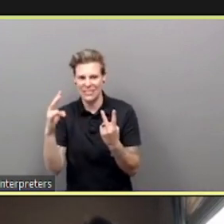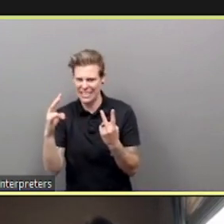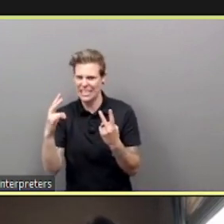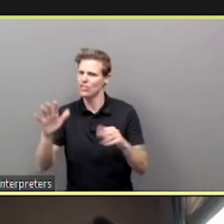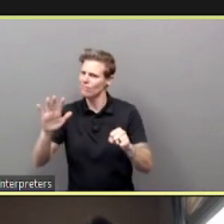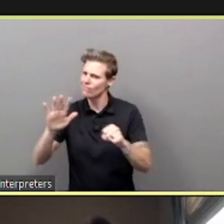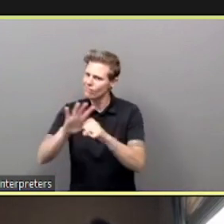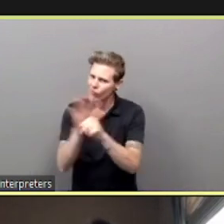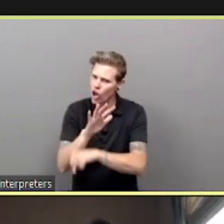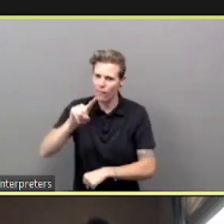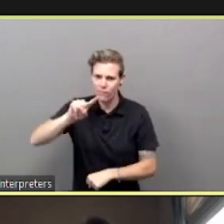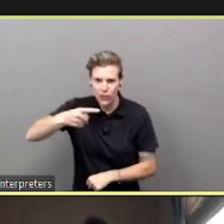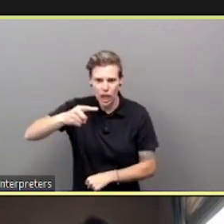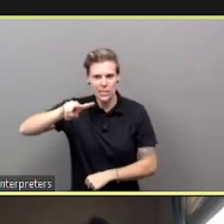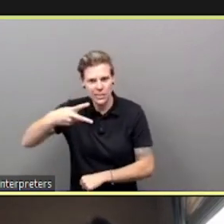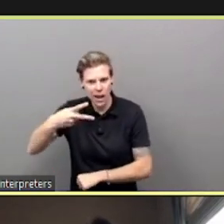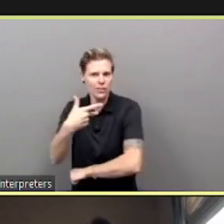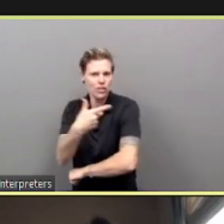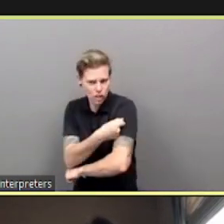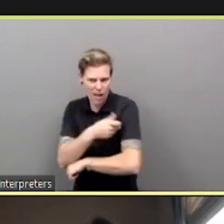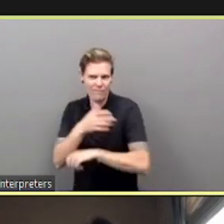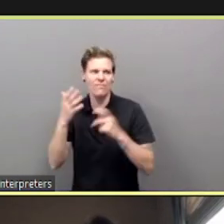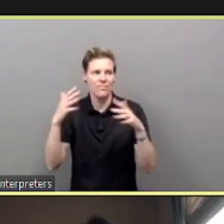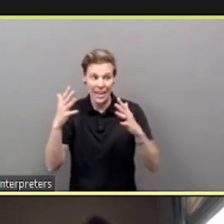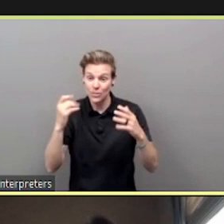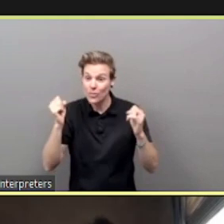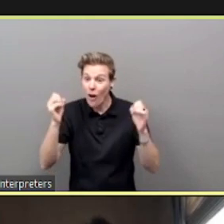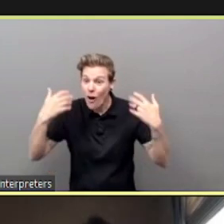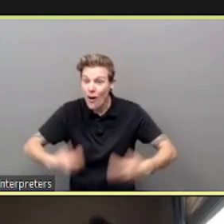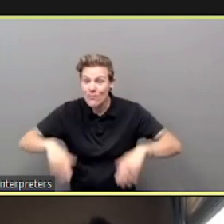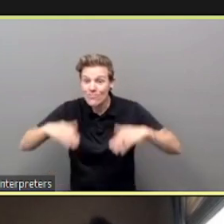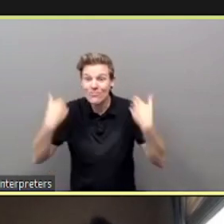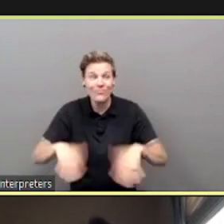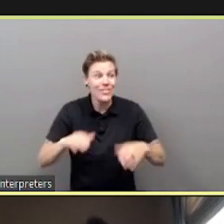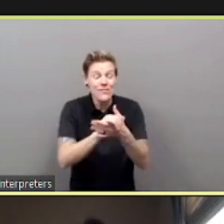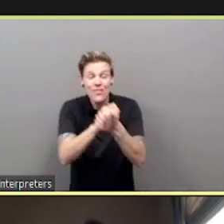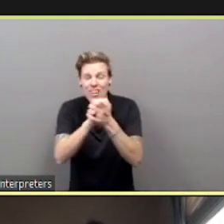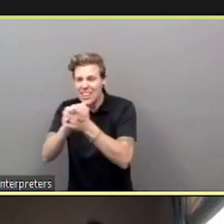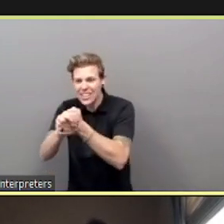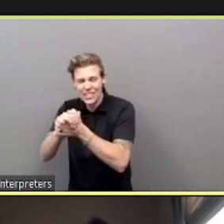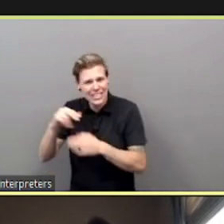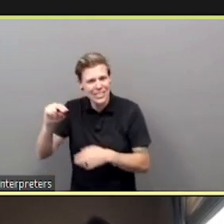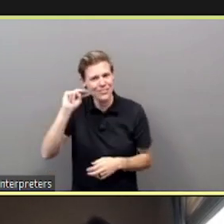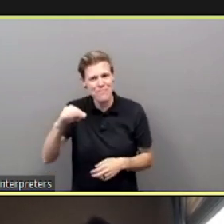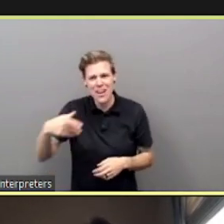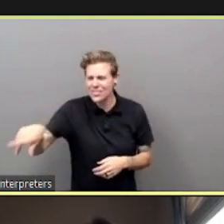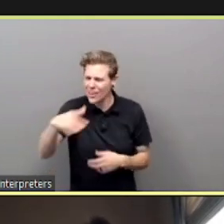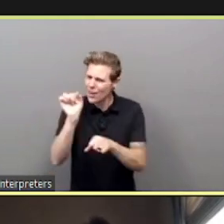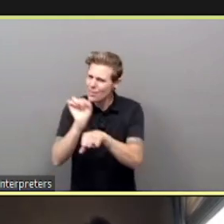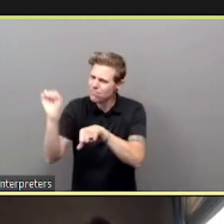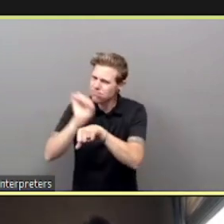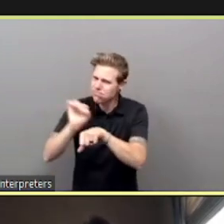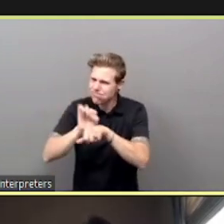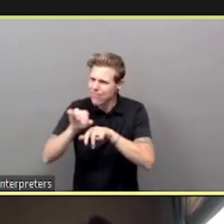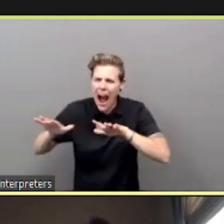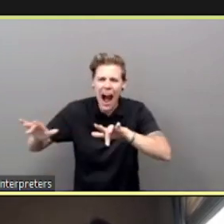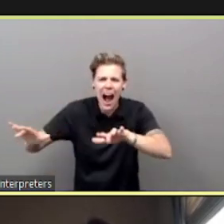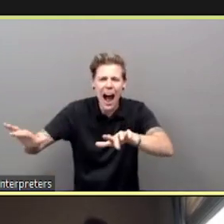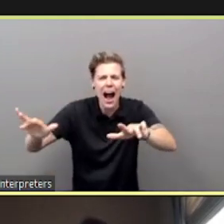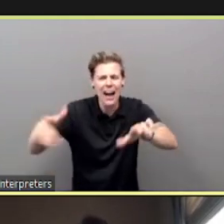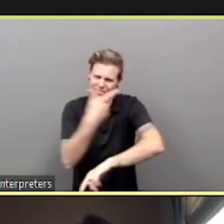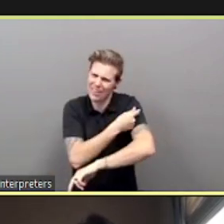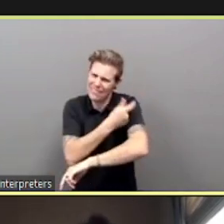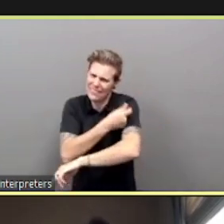New Mexico. Congratulations. Been working hard, getting out there and getting vaccinated. And just this past week, we